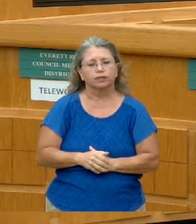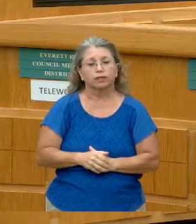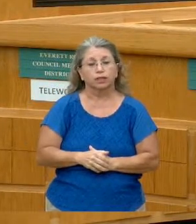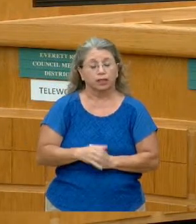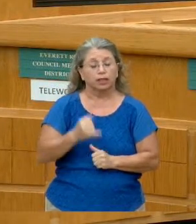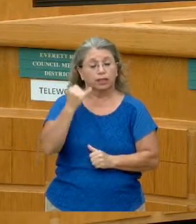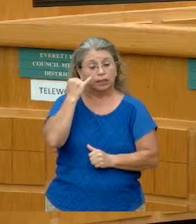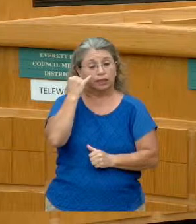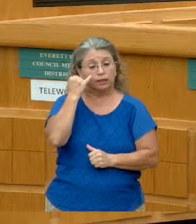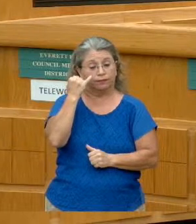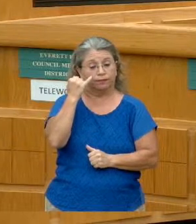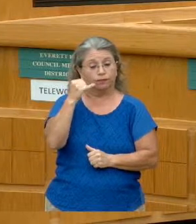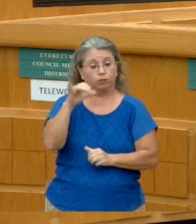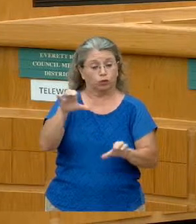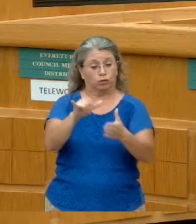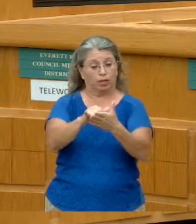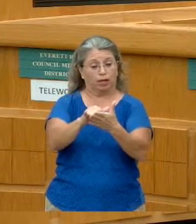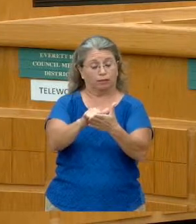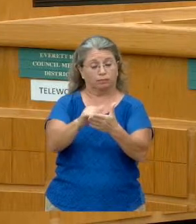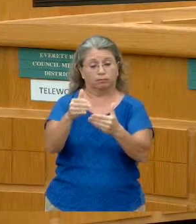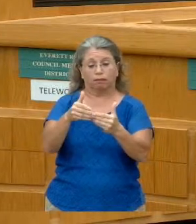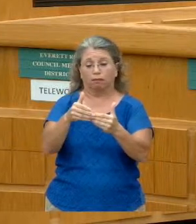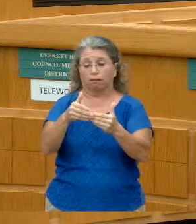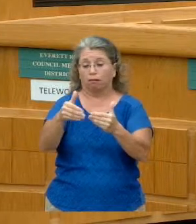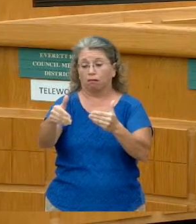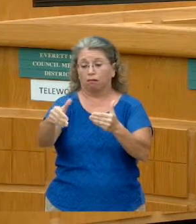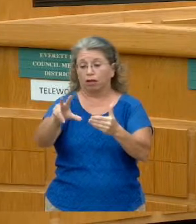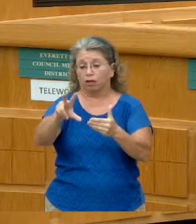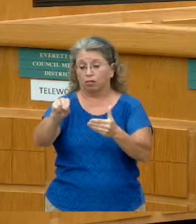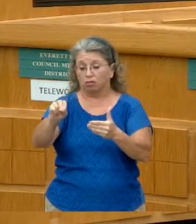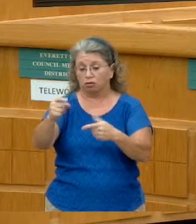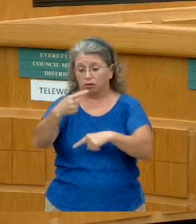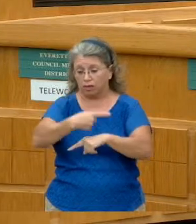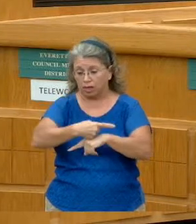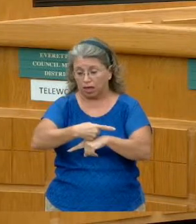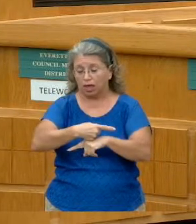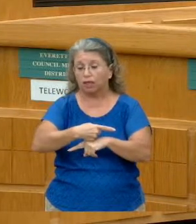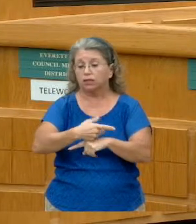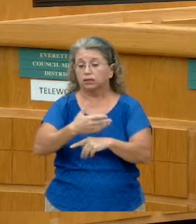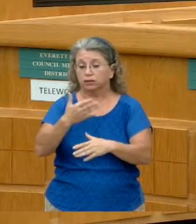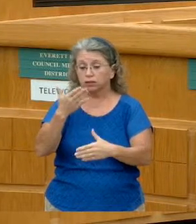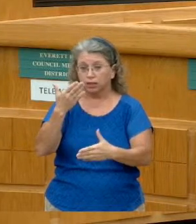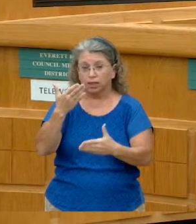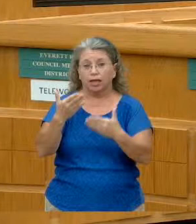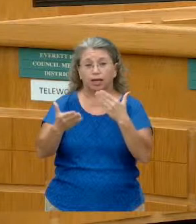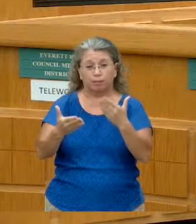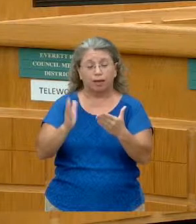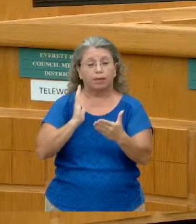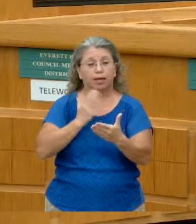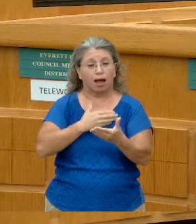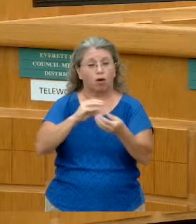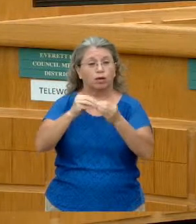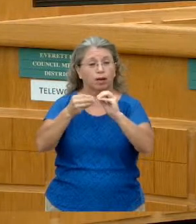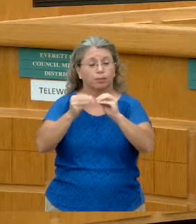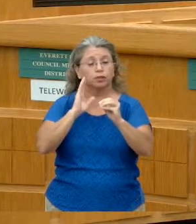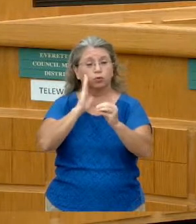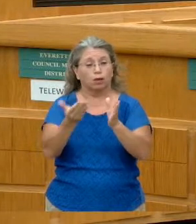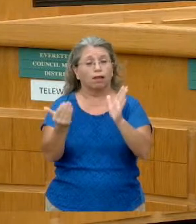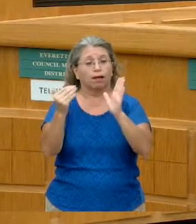so, in 30 days, perhaps the charts will once again